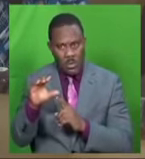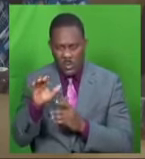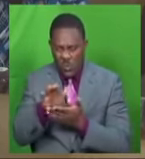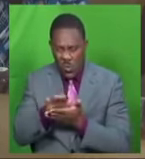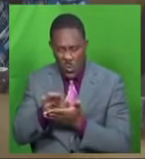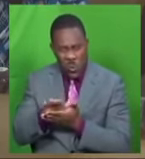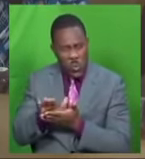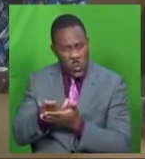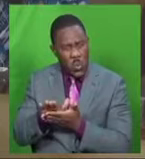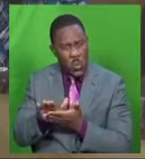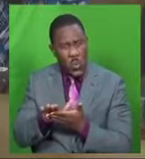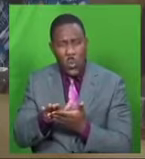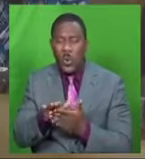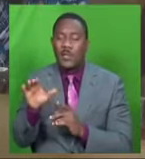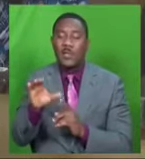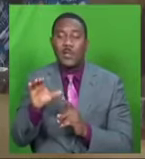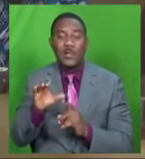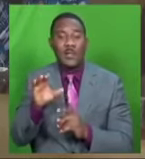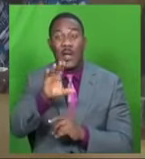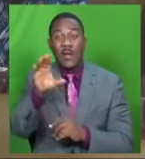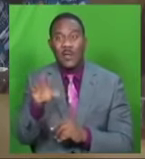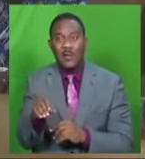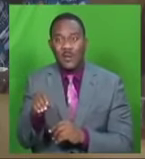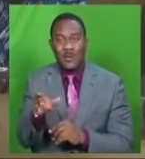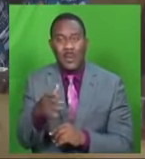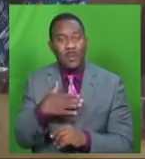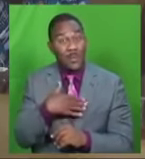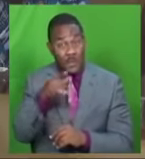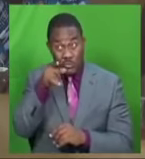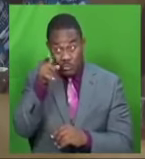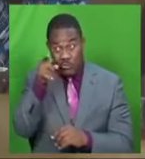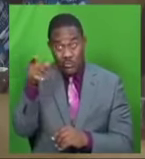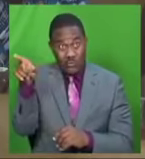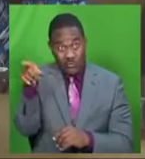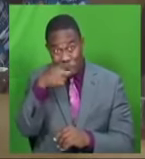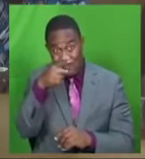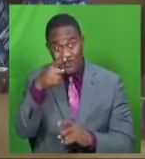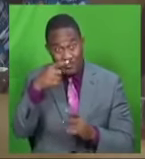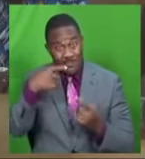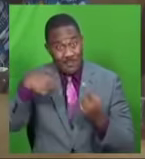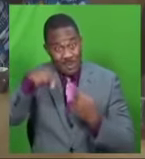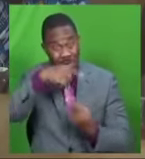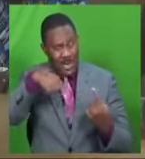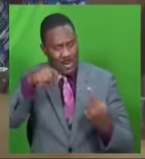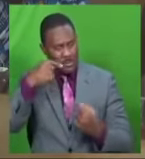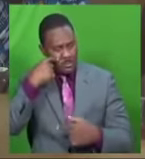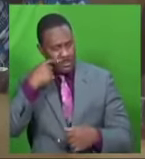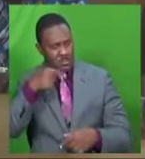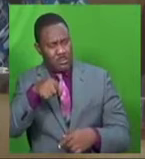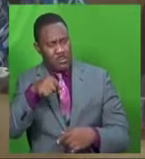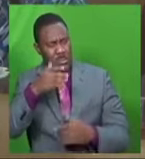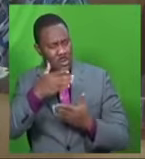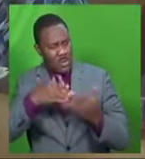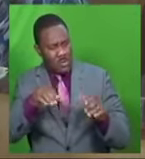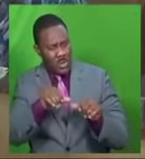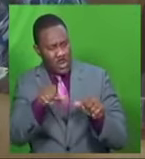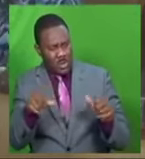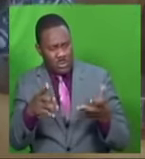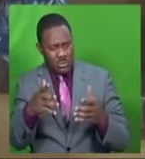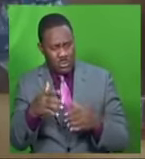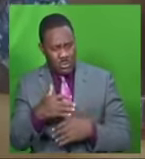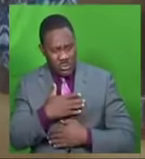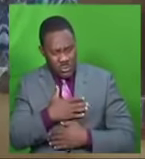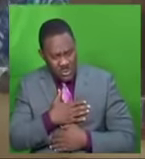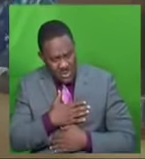Speaker, take a stroll to town and you see some of the portions, some of the areas of Accra, and you regret for paying your